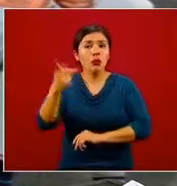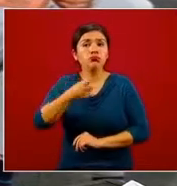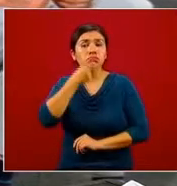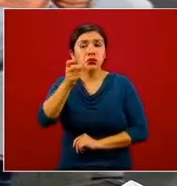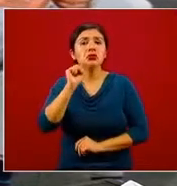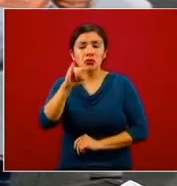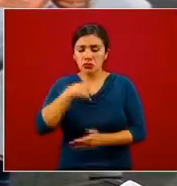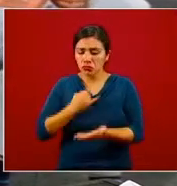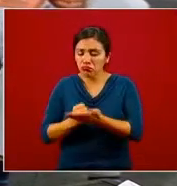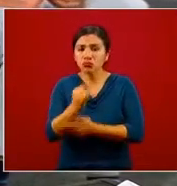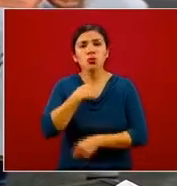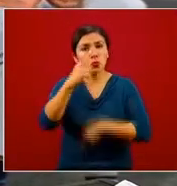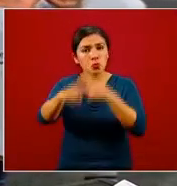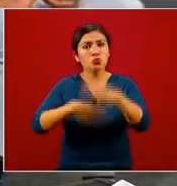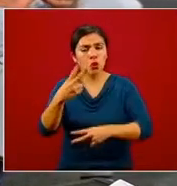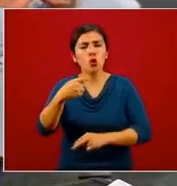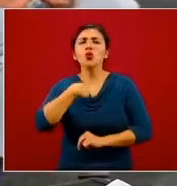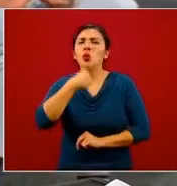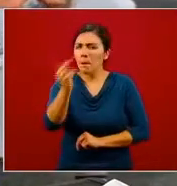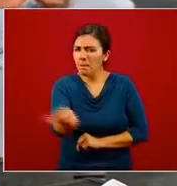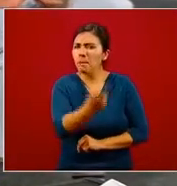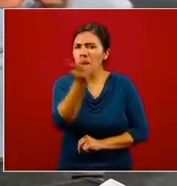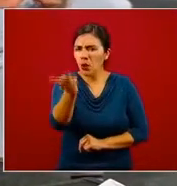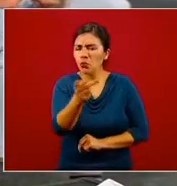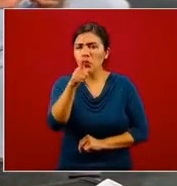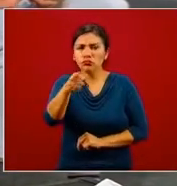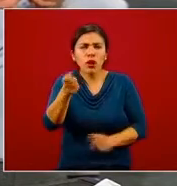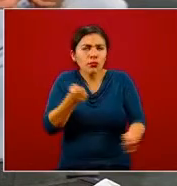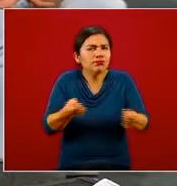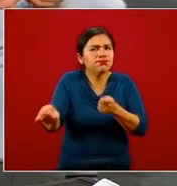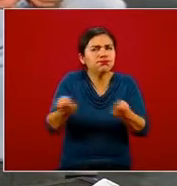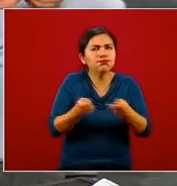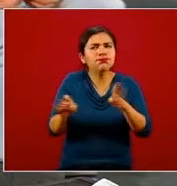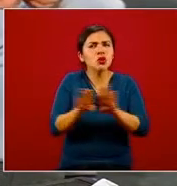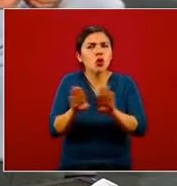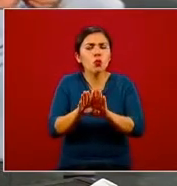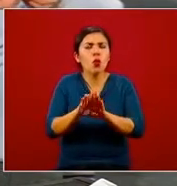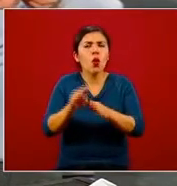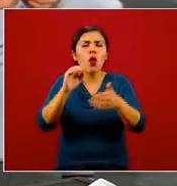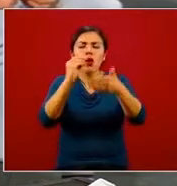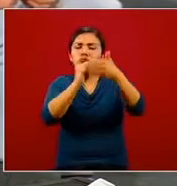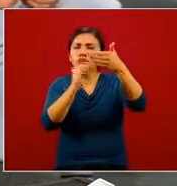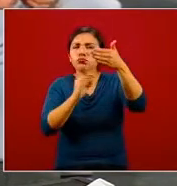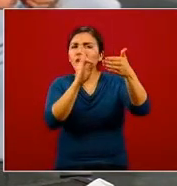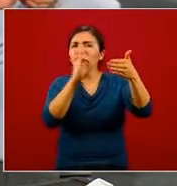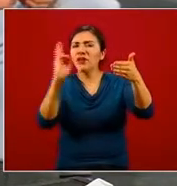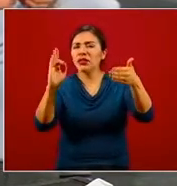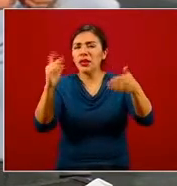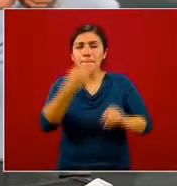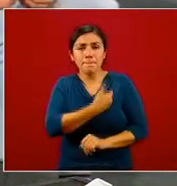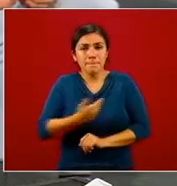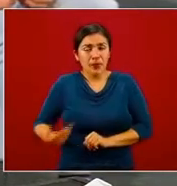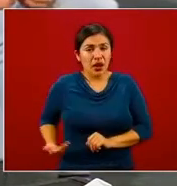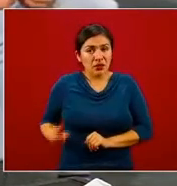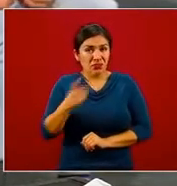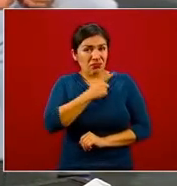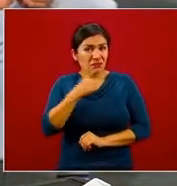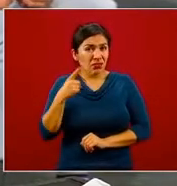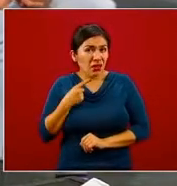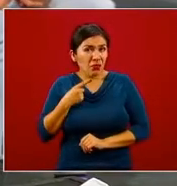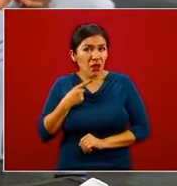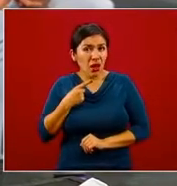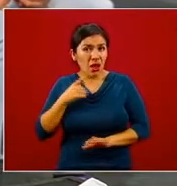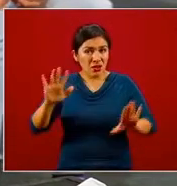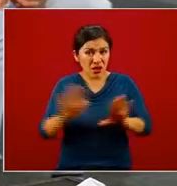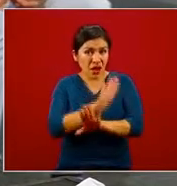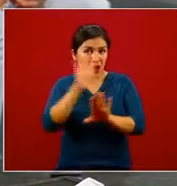And yesterday you said that the press briefings were not yet defined, but in the morning you would decide if they were going to be